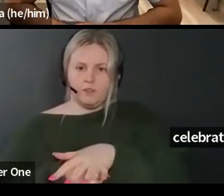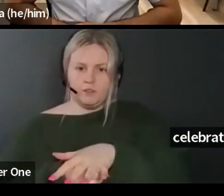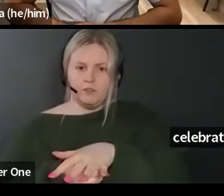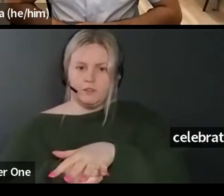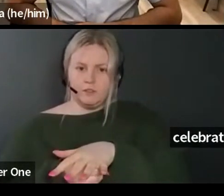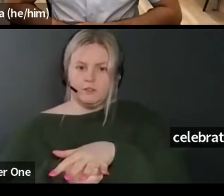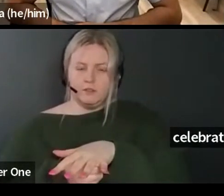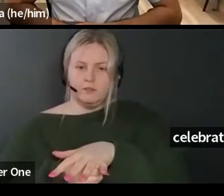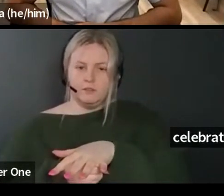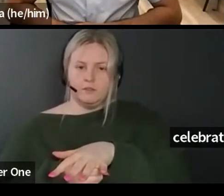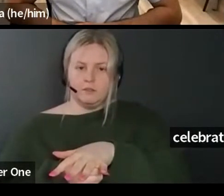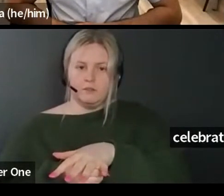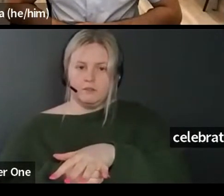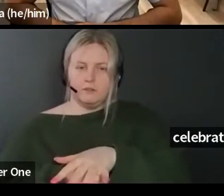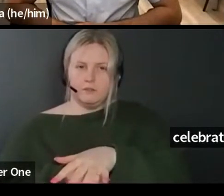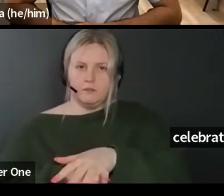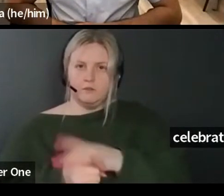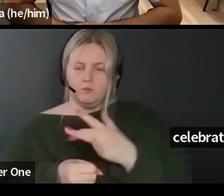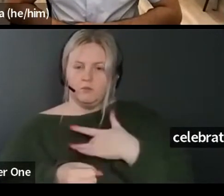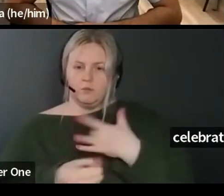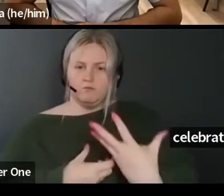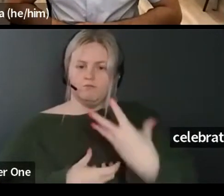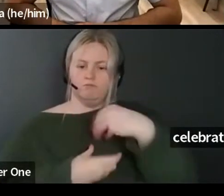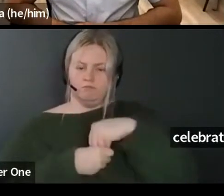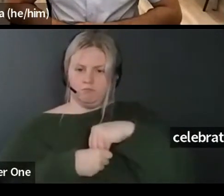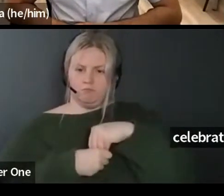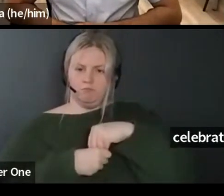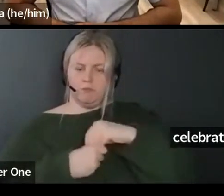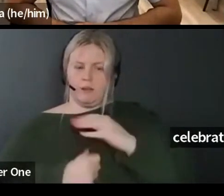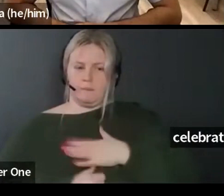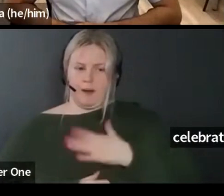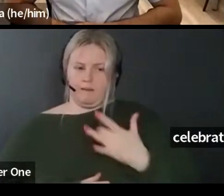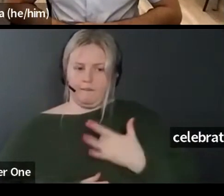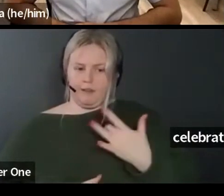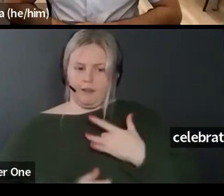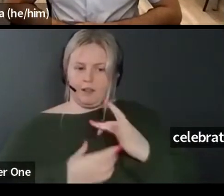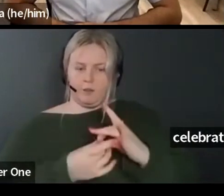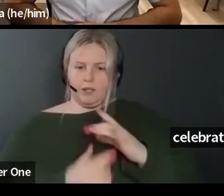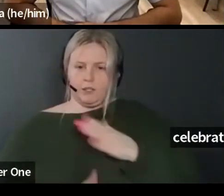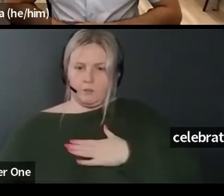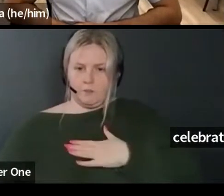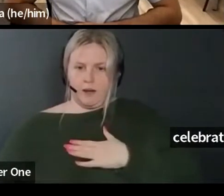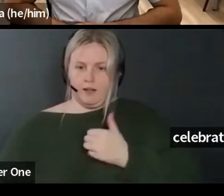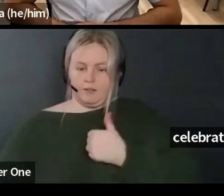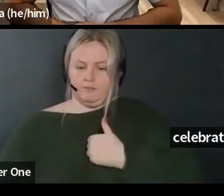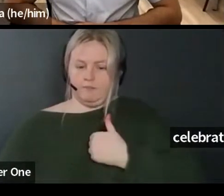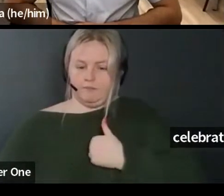did translate into the way I felt about being neurodivergent, and the shame I carried with it.